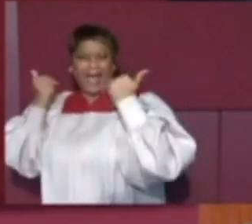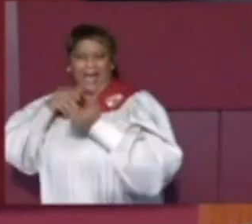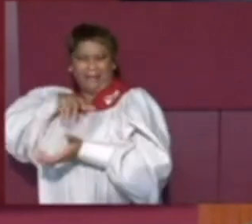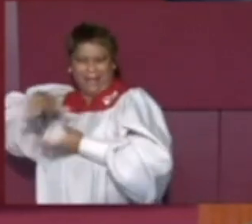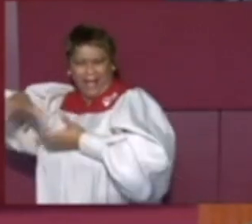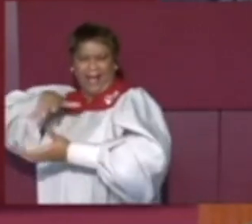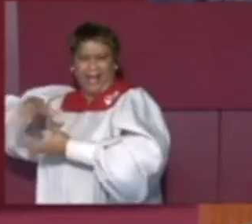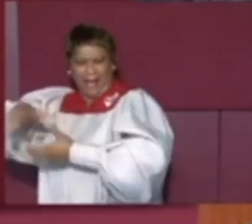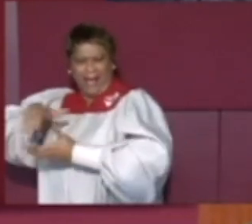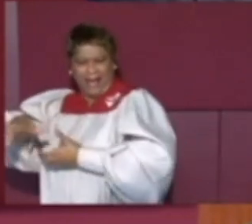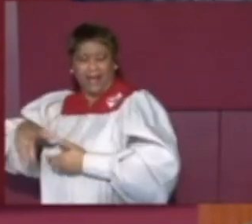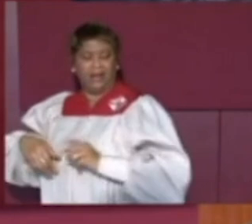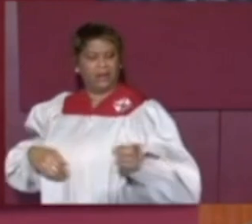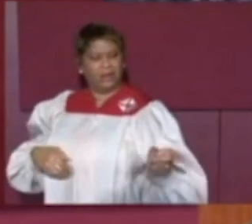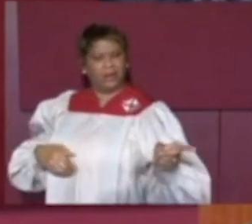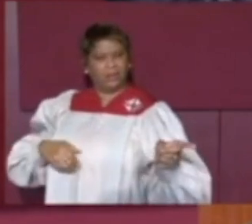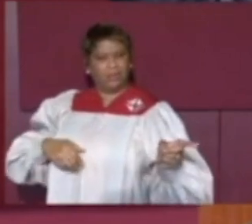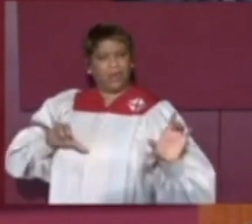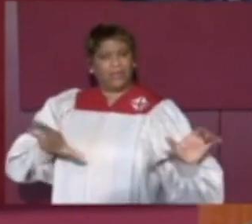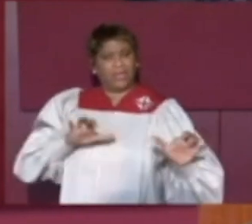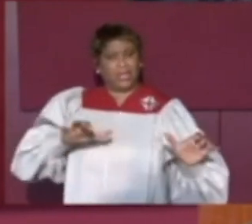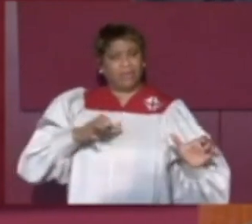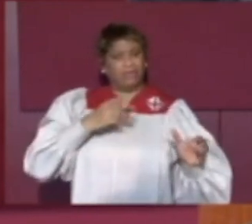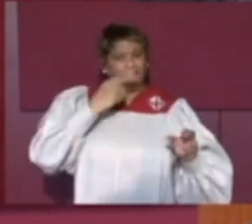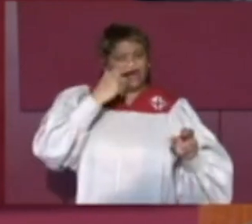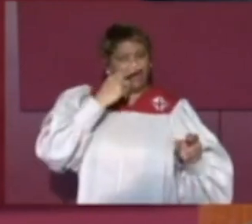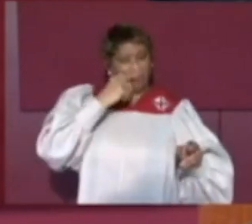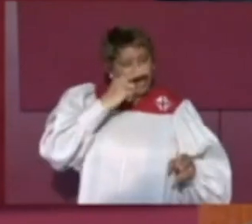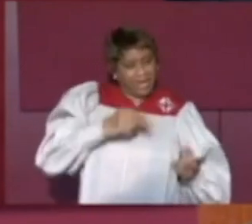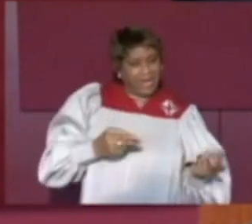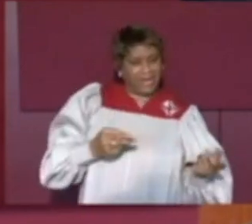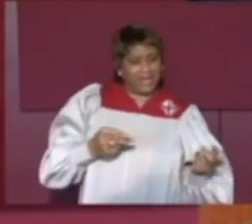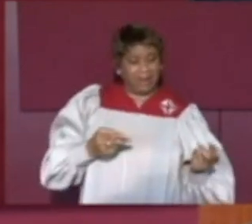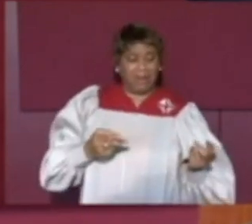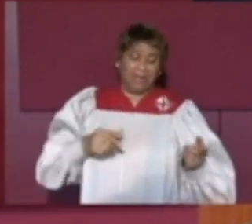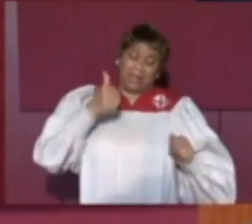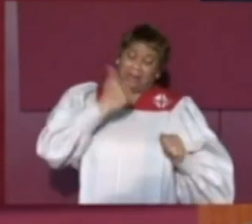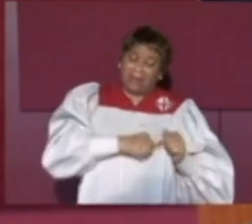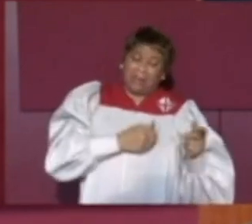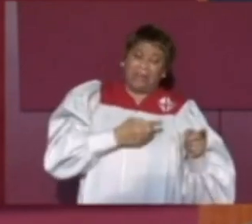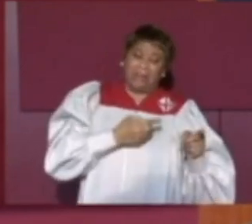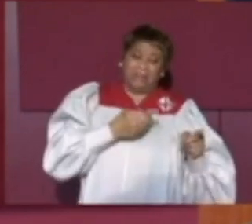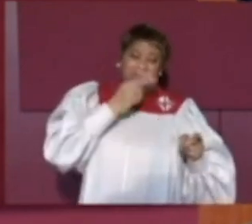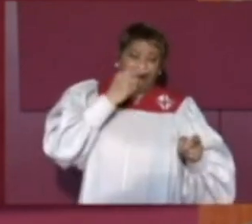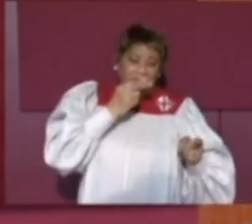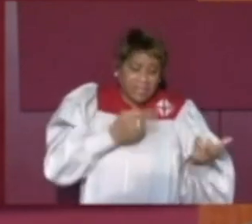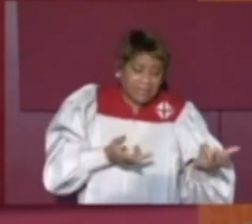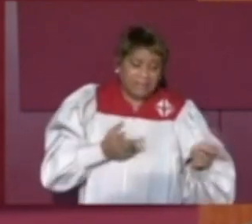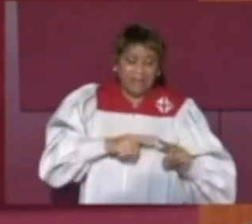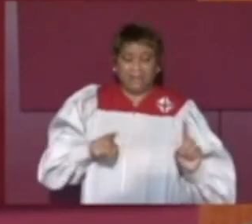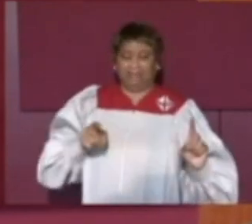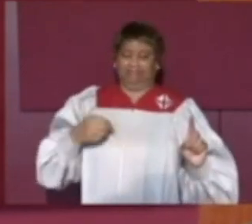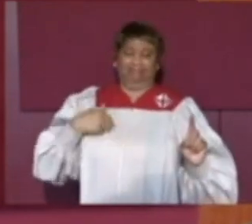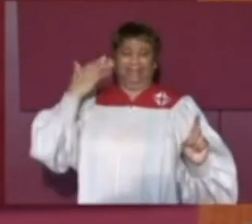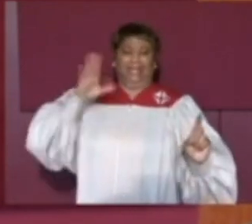Because what the child did was really funny. Now, I can't remember what they did. They probably remember what they did and why they got spanking and all of those.